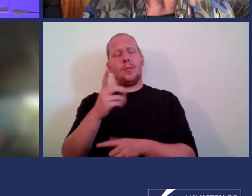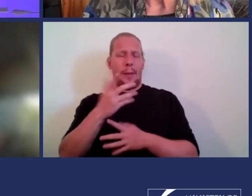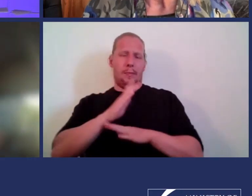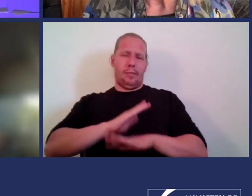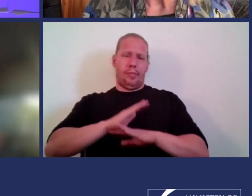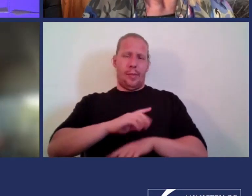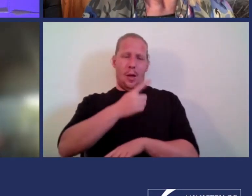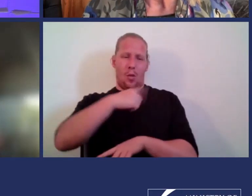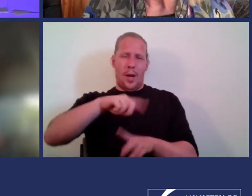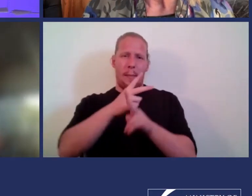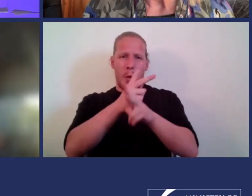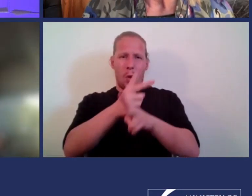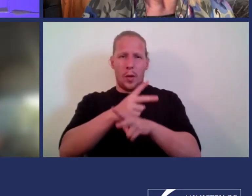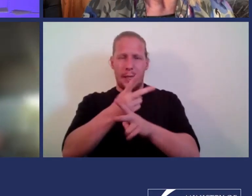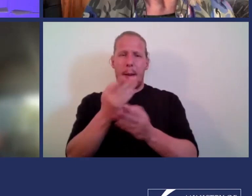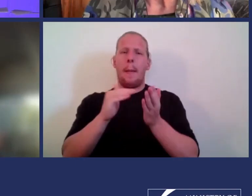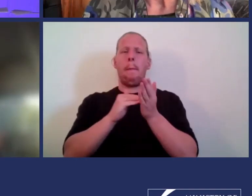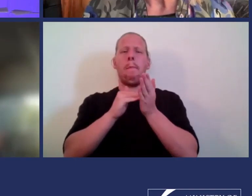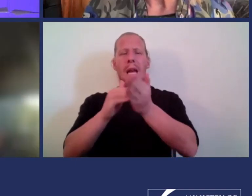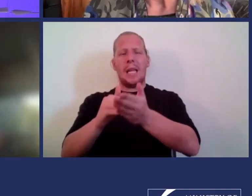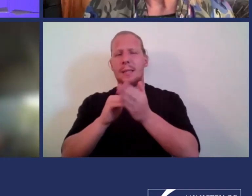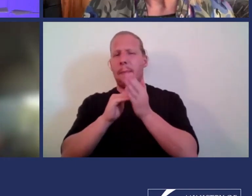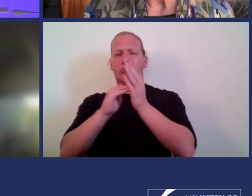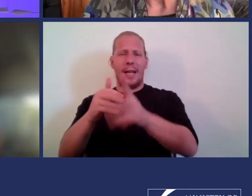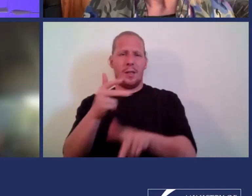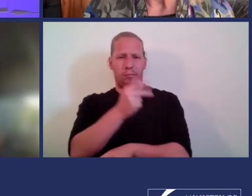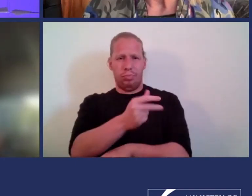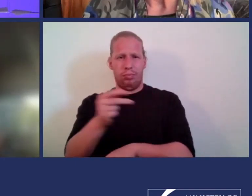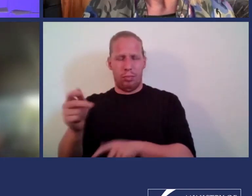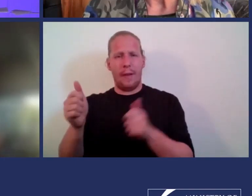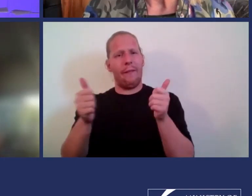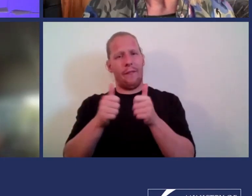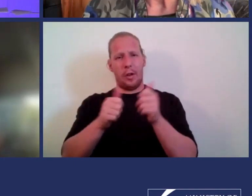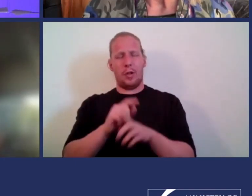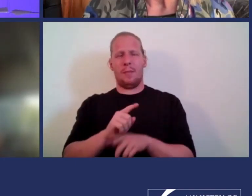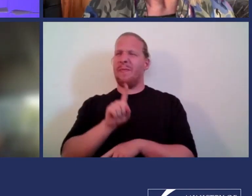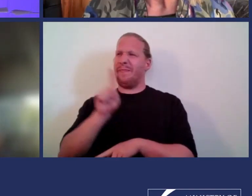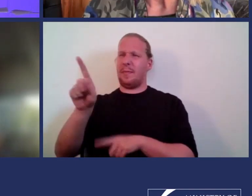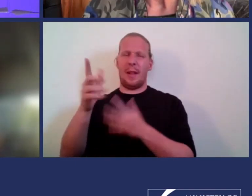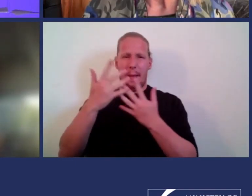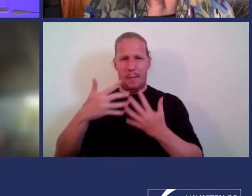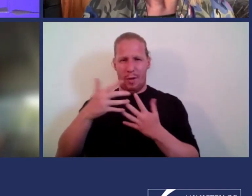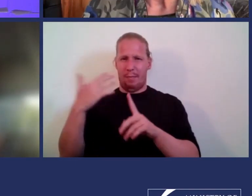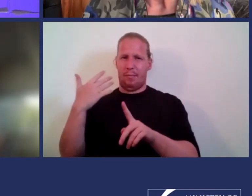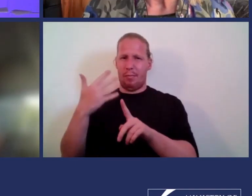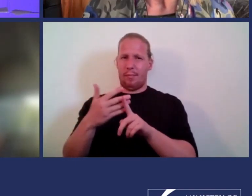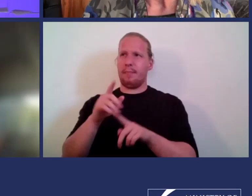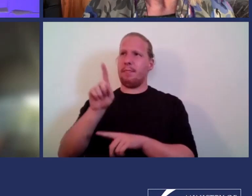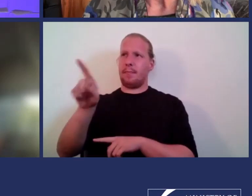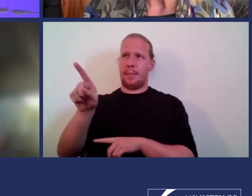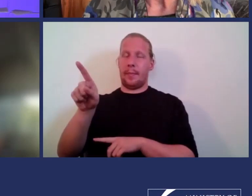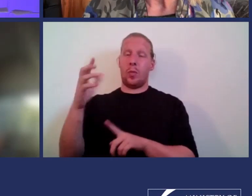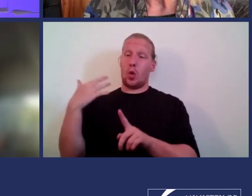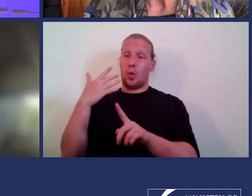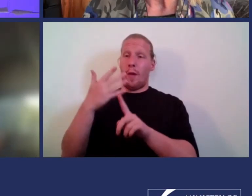and millions of doses given out in the States in particular already. And the safety profile so